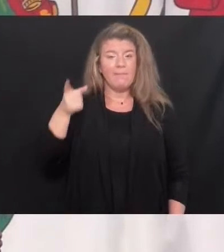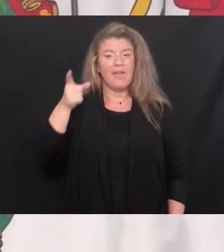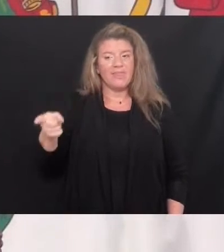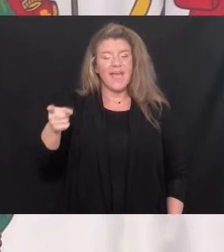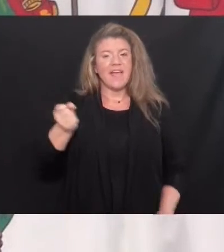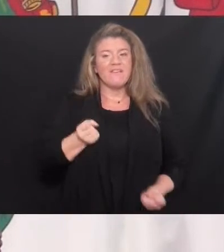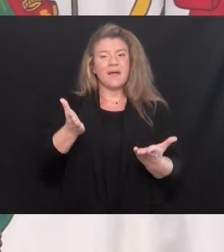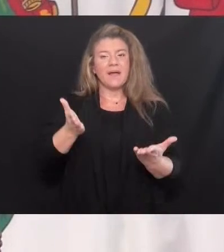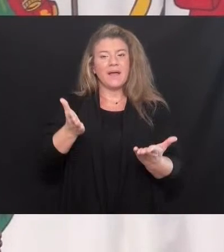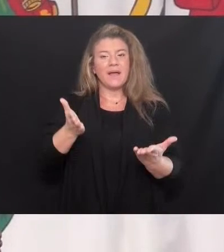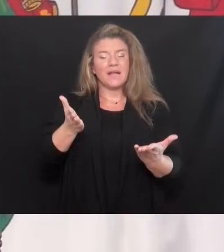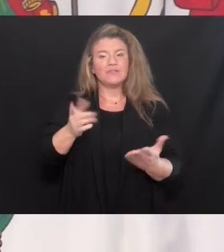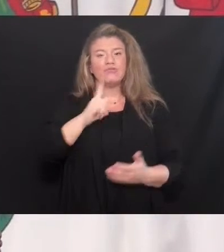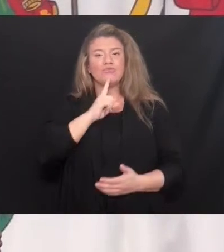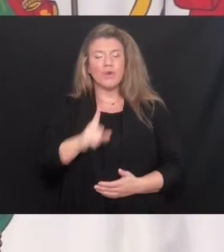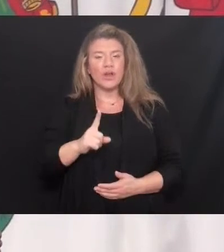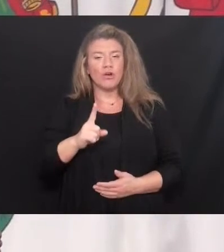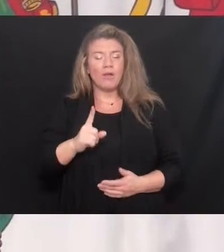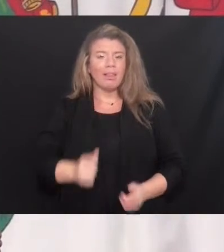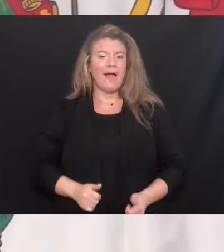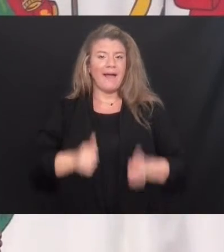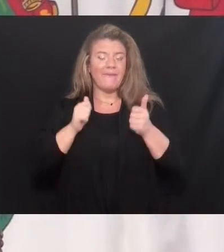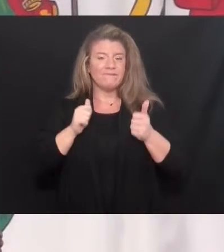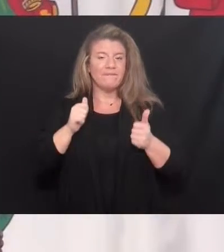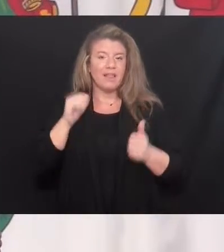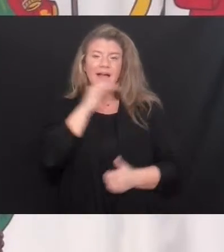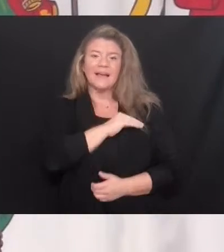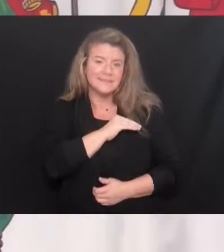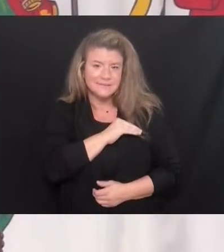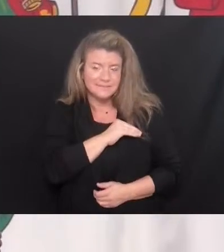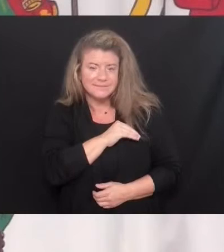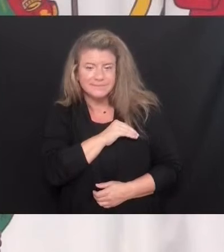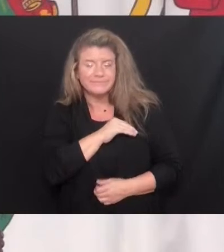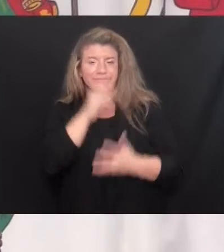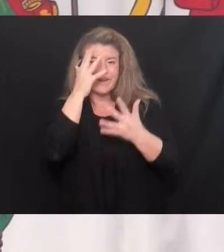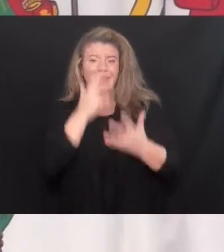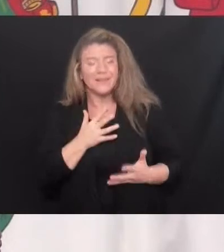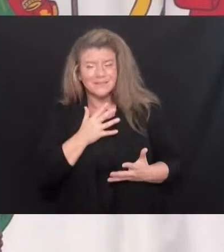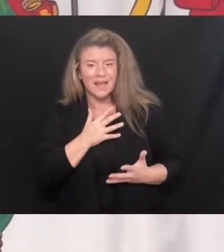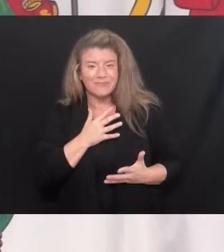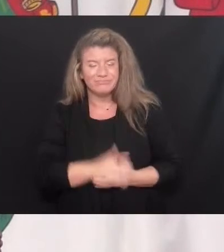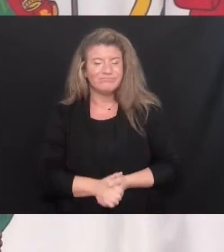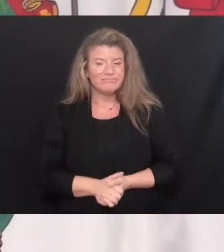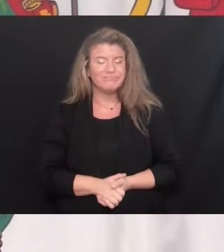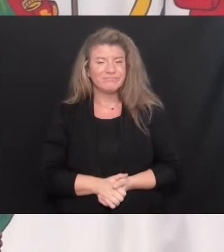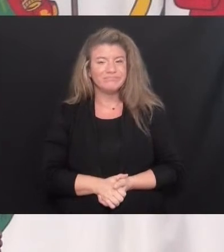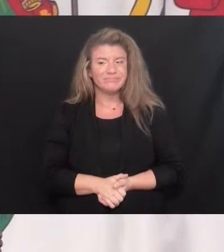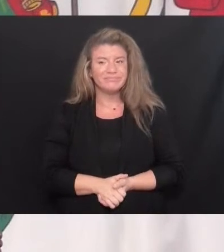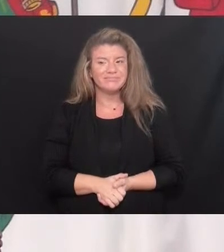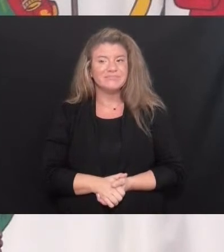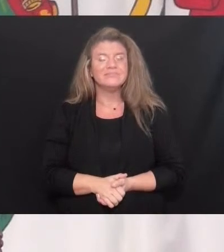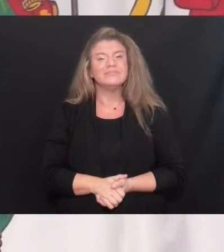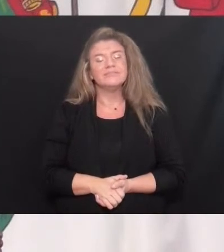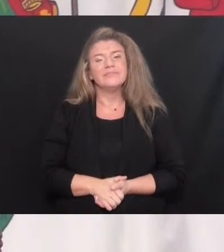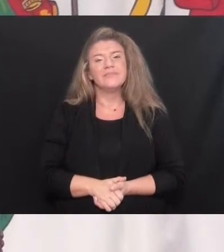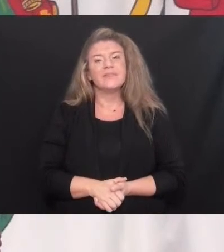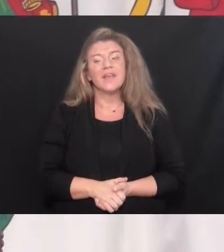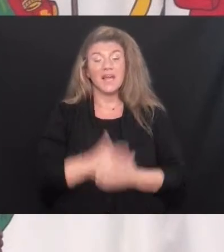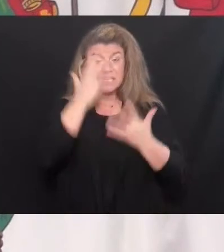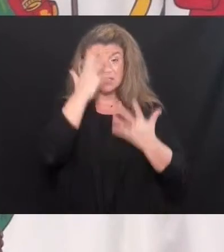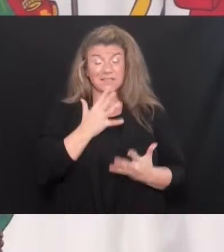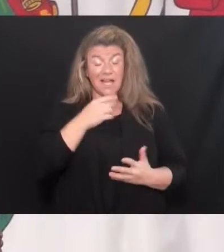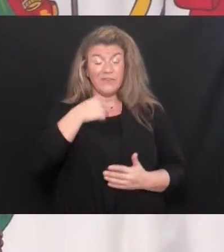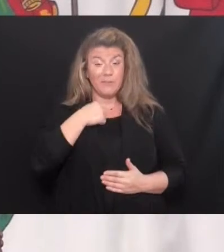live vile. And it's sad. It's truly sad. You know, from the standpoint of sad for